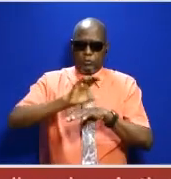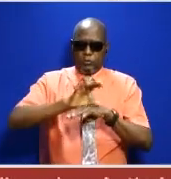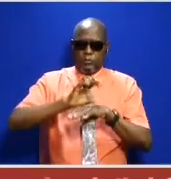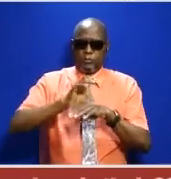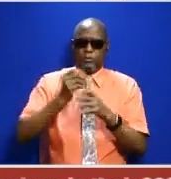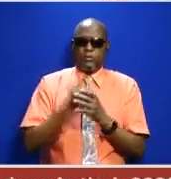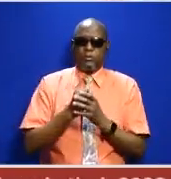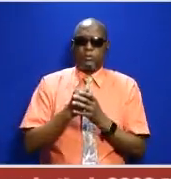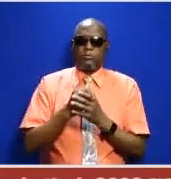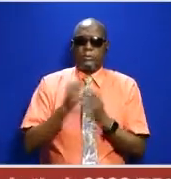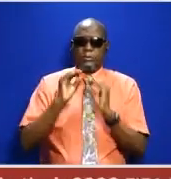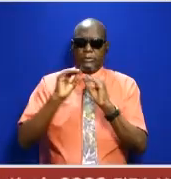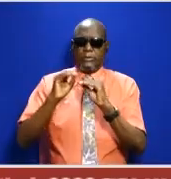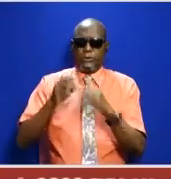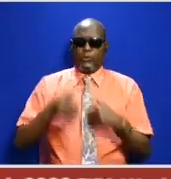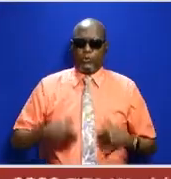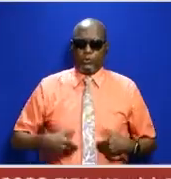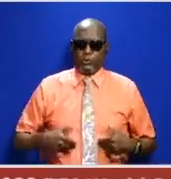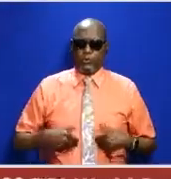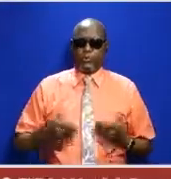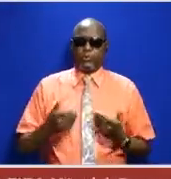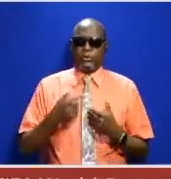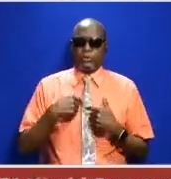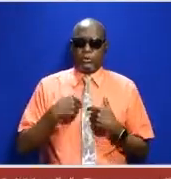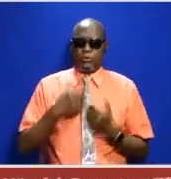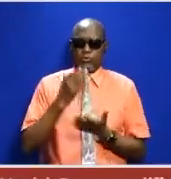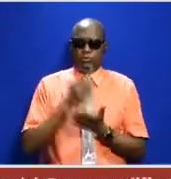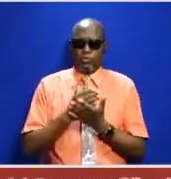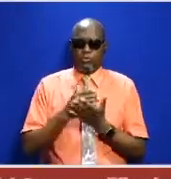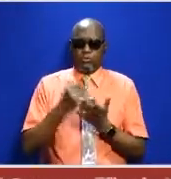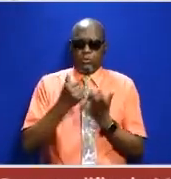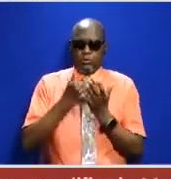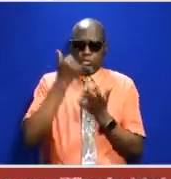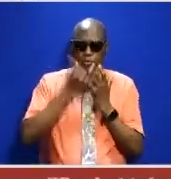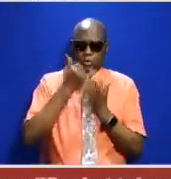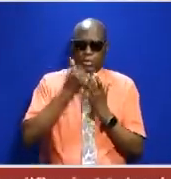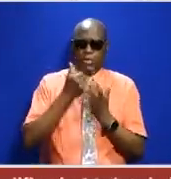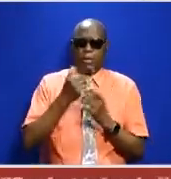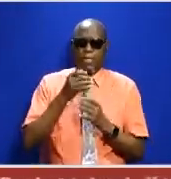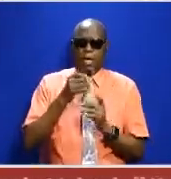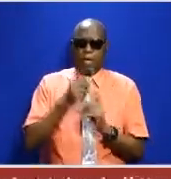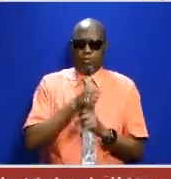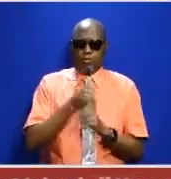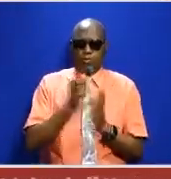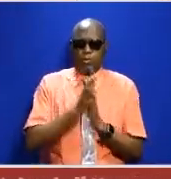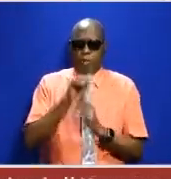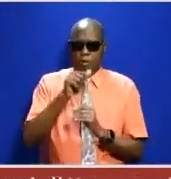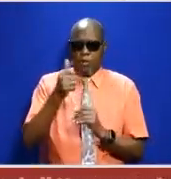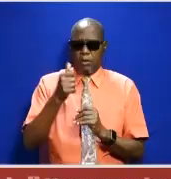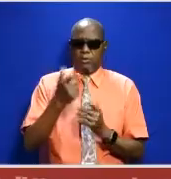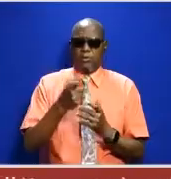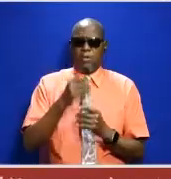right morals in the youth to help curtail the escalation of drug abuse and other vices. Muguka is a variety of